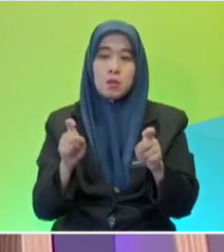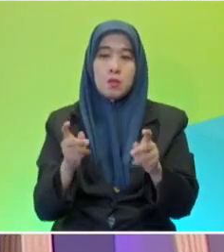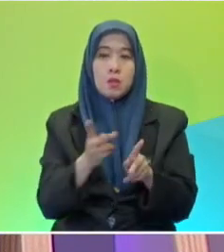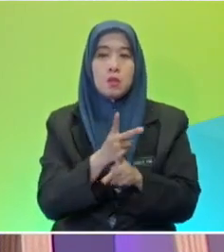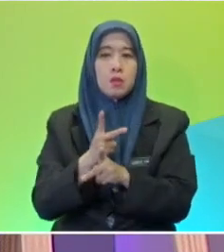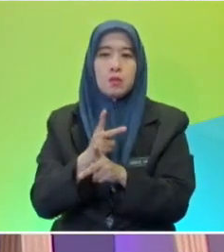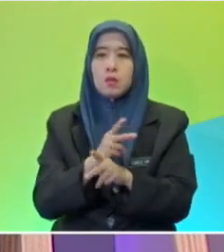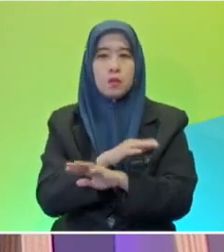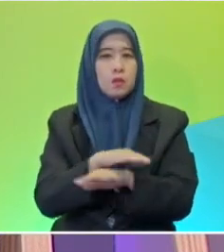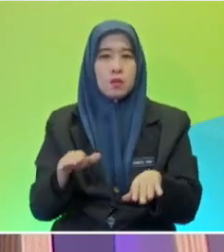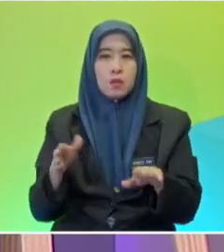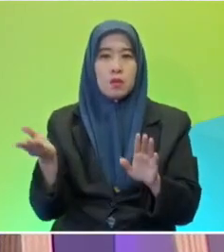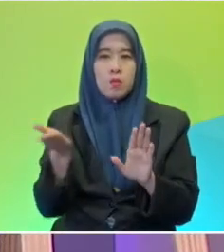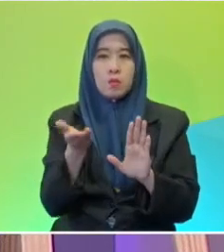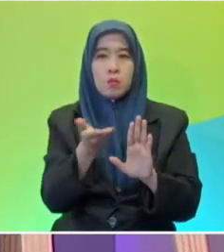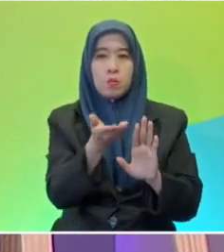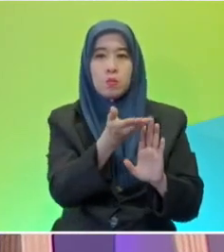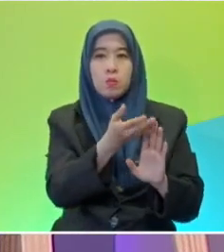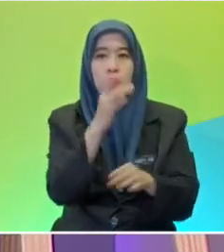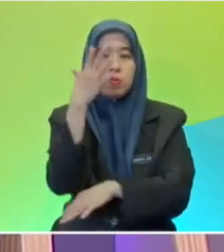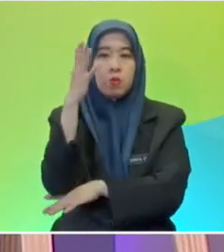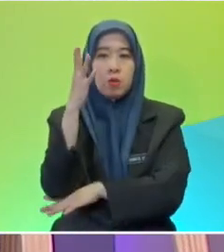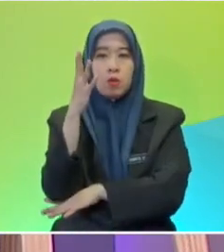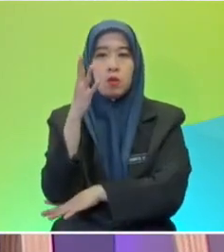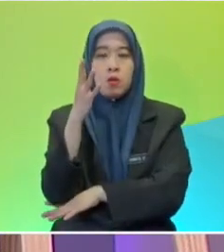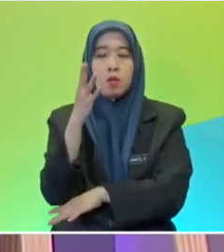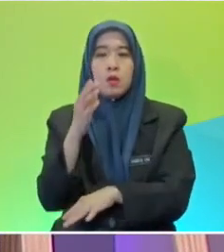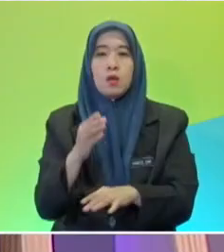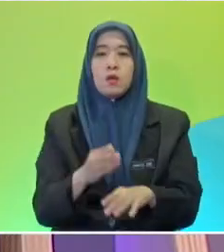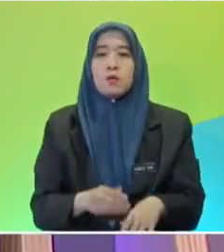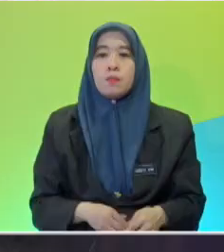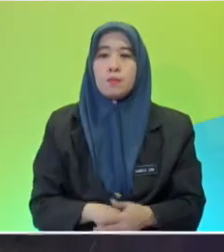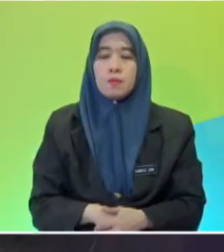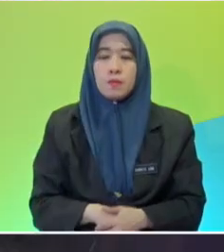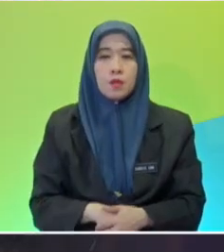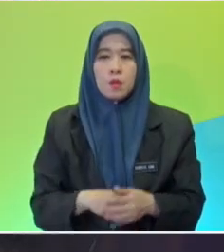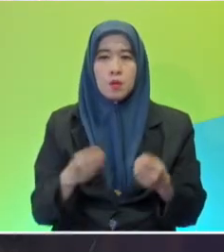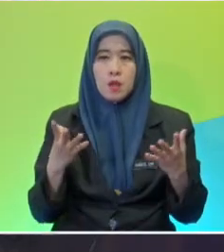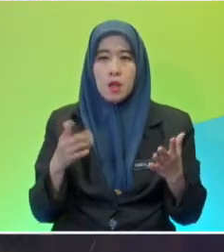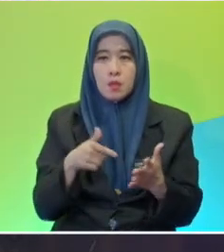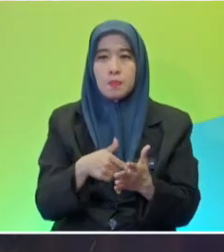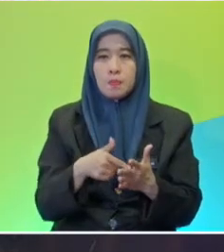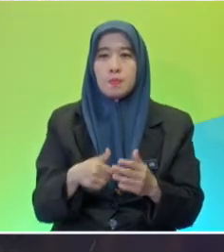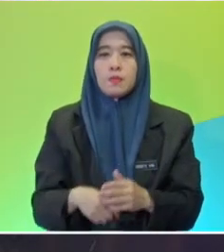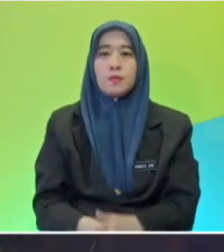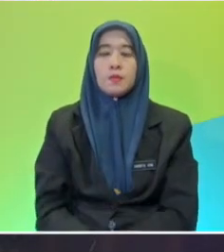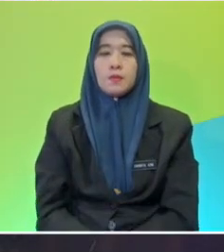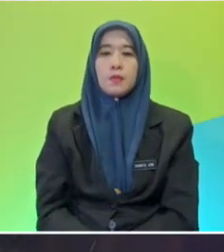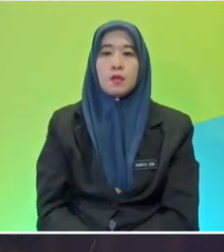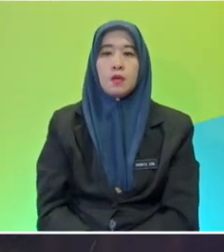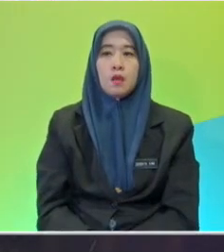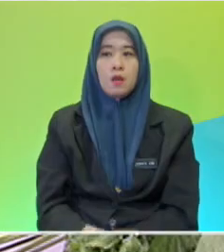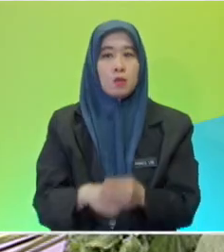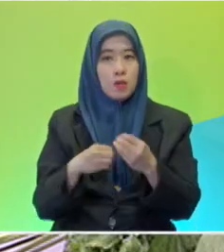trees. Don't simply pluck the leaves. Yes, that's right. Thank you so much, teacher, for our lesson for today, because we have